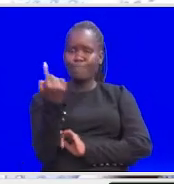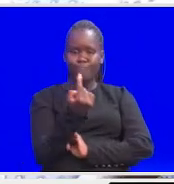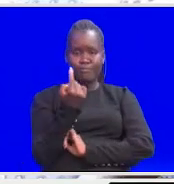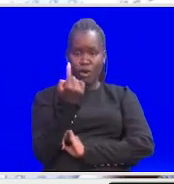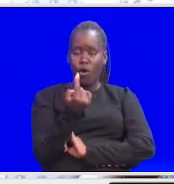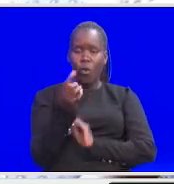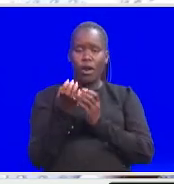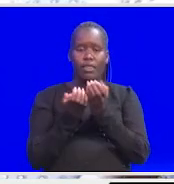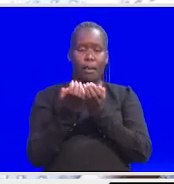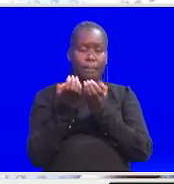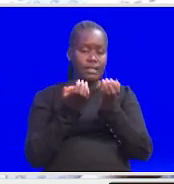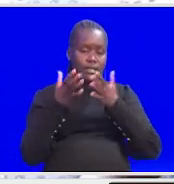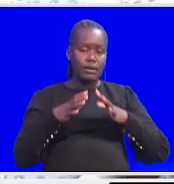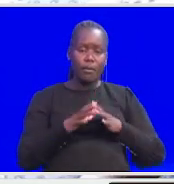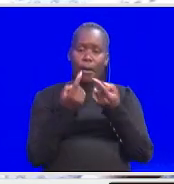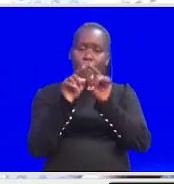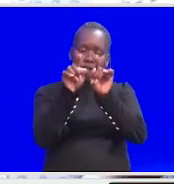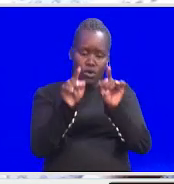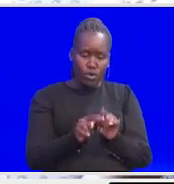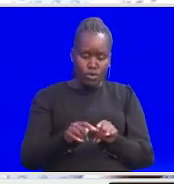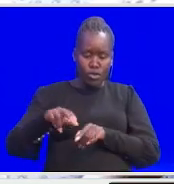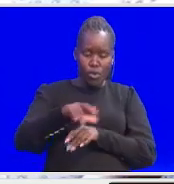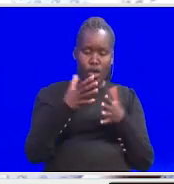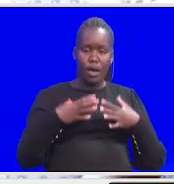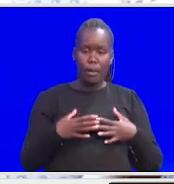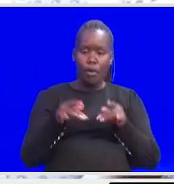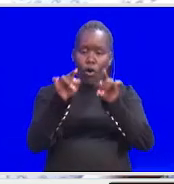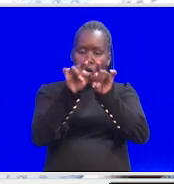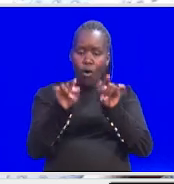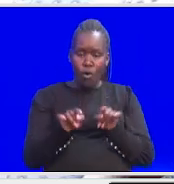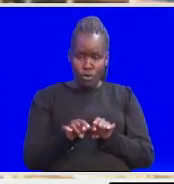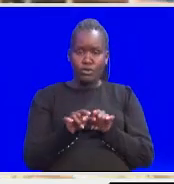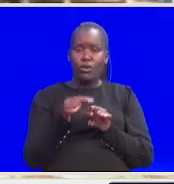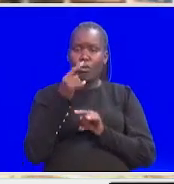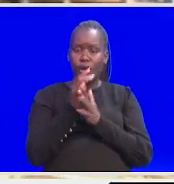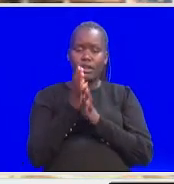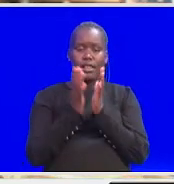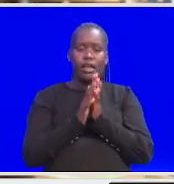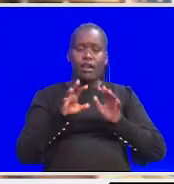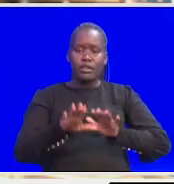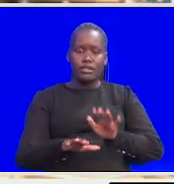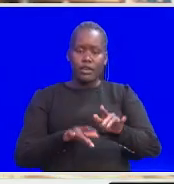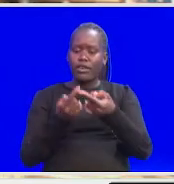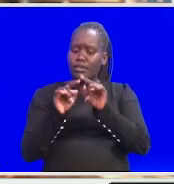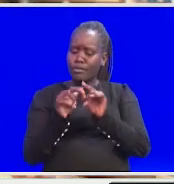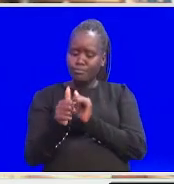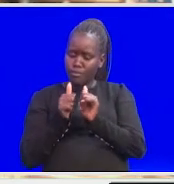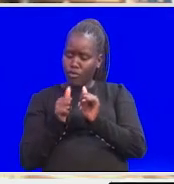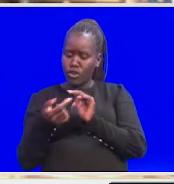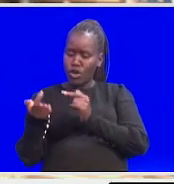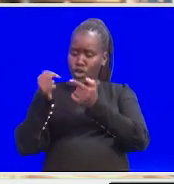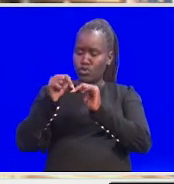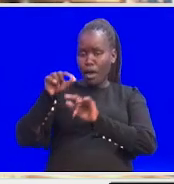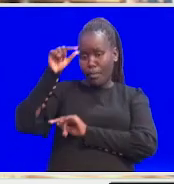those traders, but also our pedestrians, also those with vehicular traffic. Wakati walikataa kukuja, now the